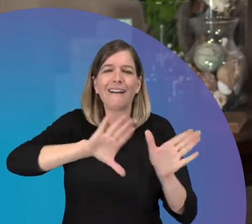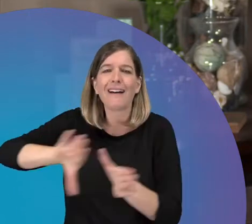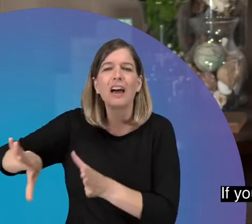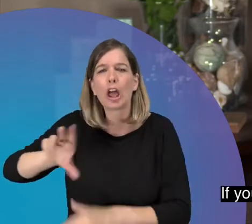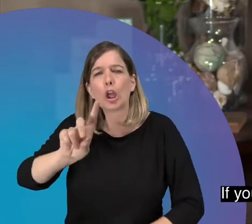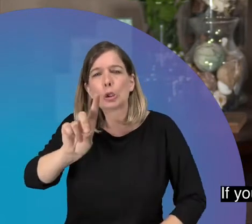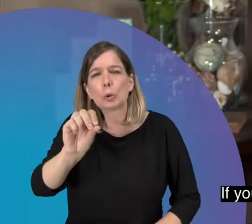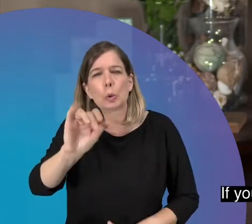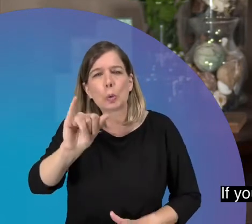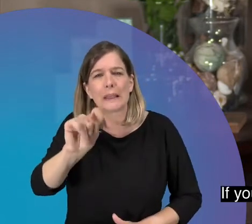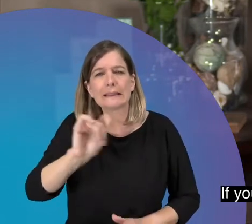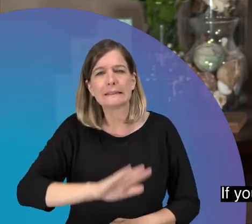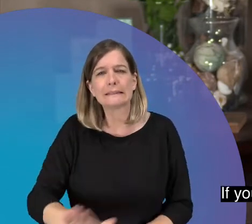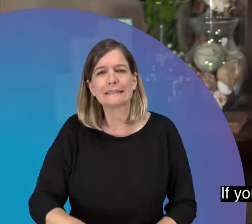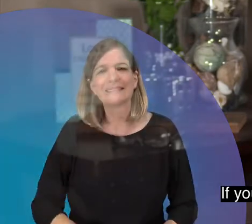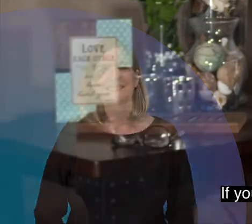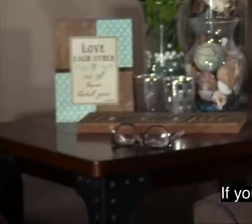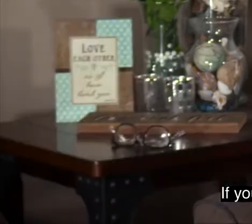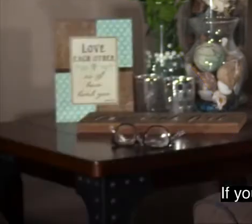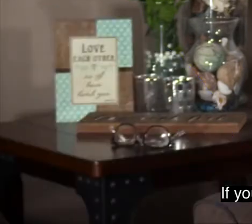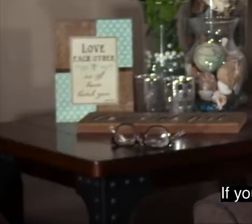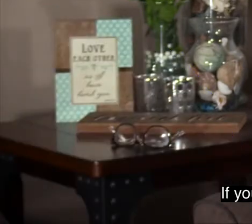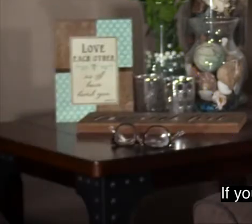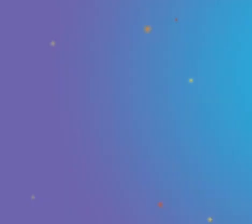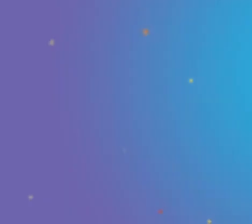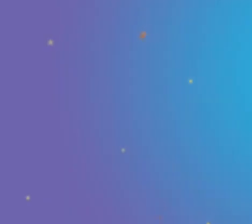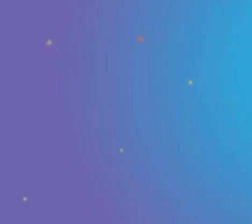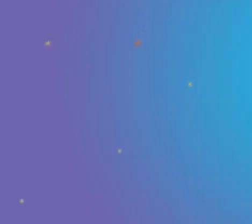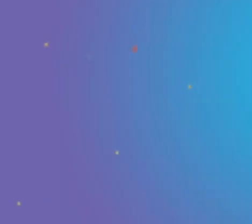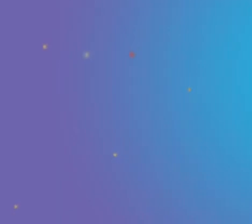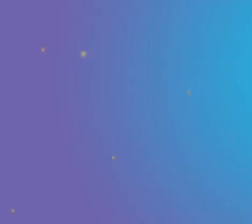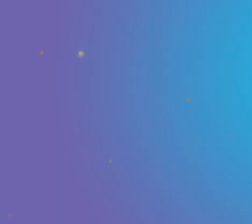if you're thinking about doing it, do it.